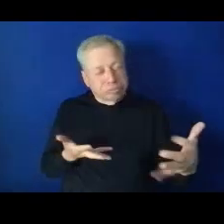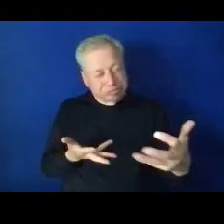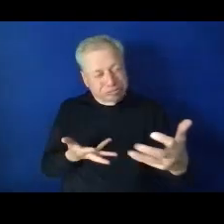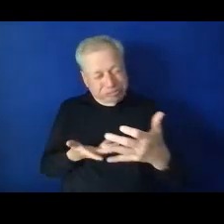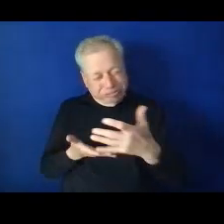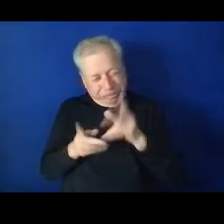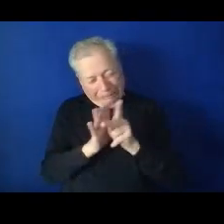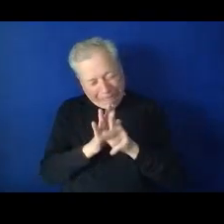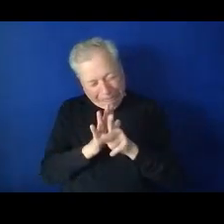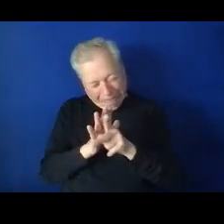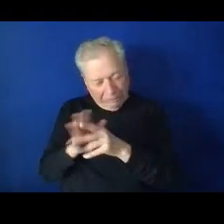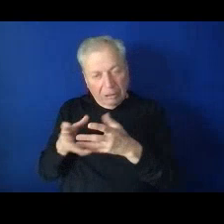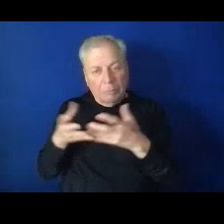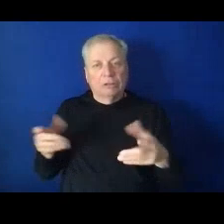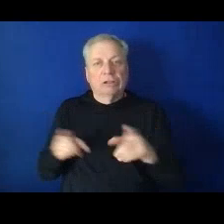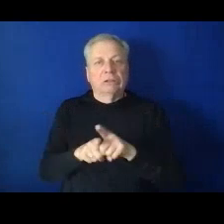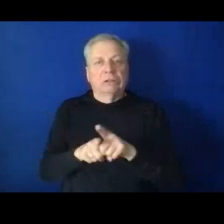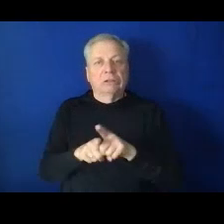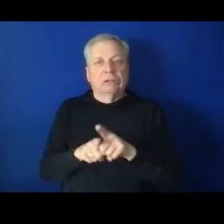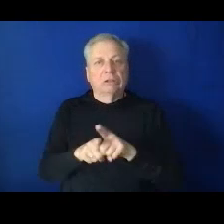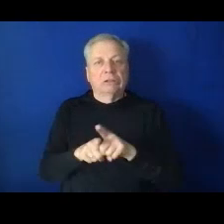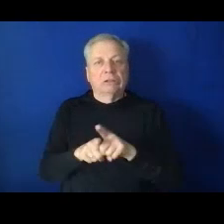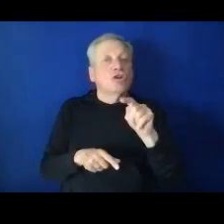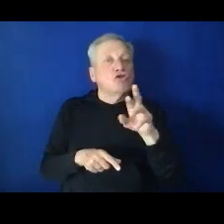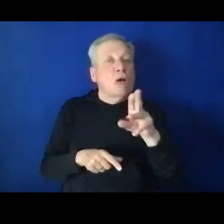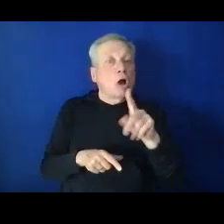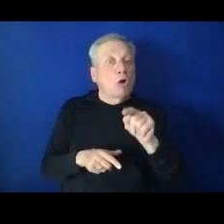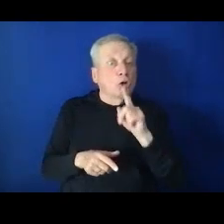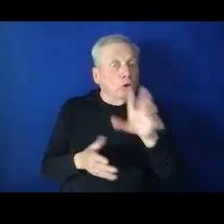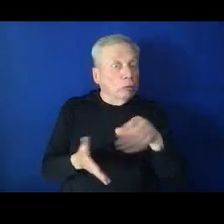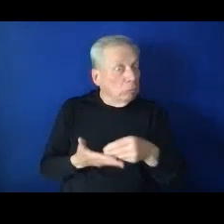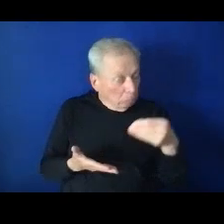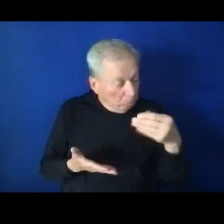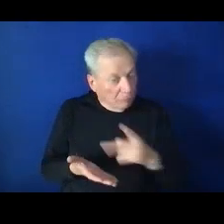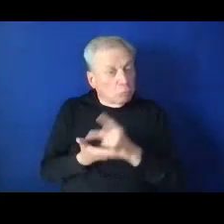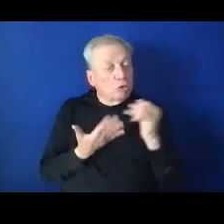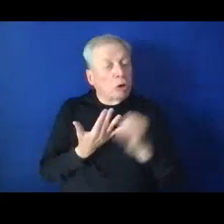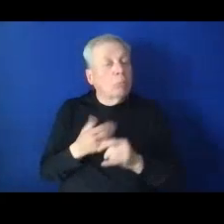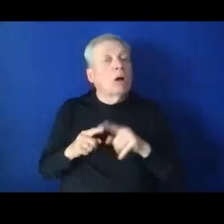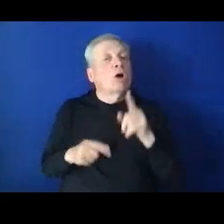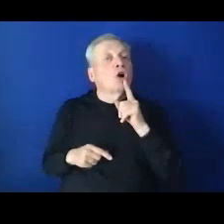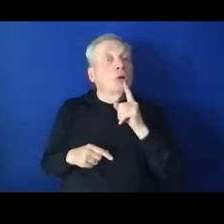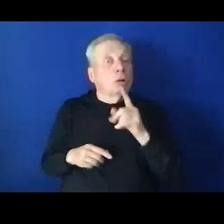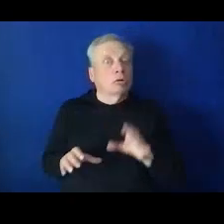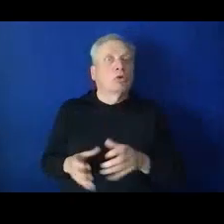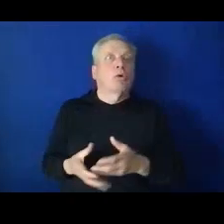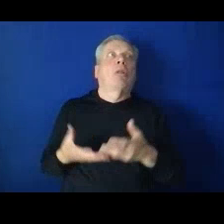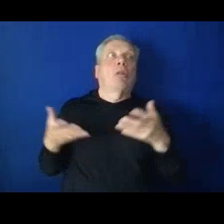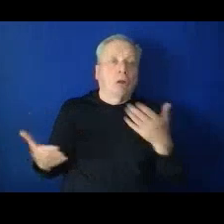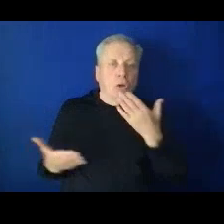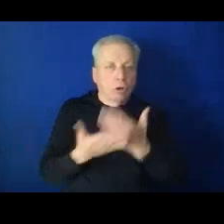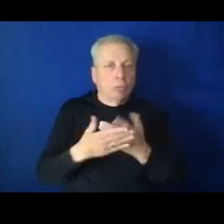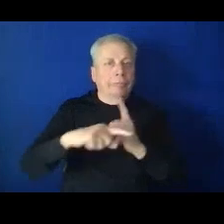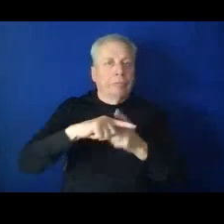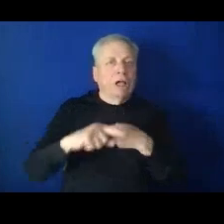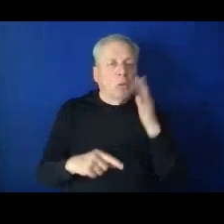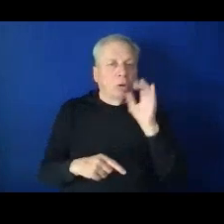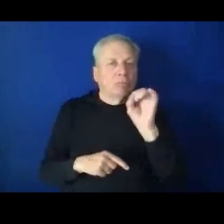the lake trout, essentially. And it's a really expensive project, but it actually is doing a lot of major good, which I'll get into in just a